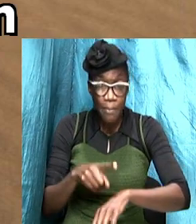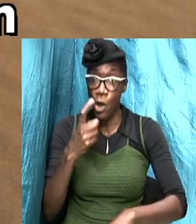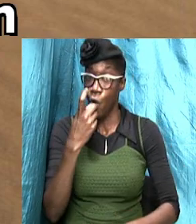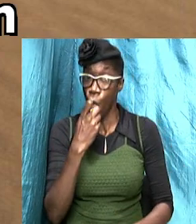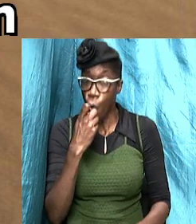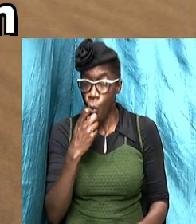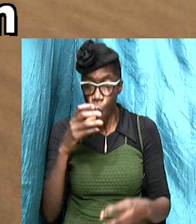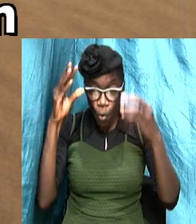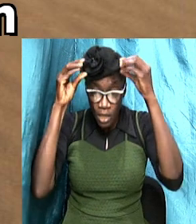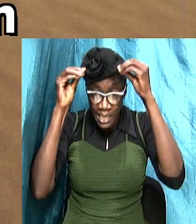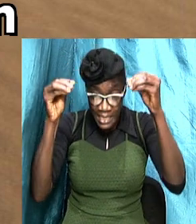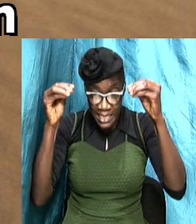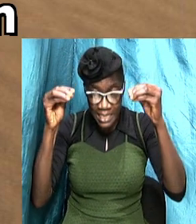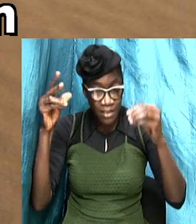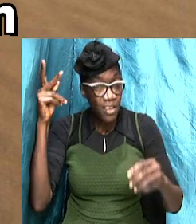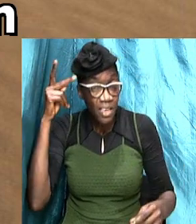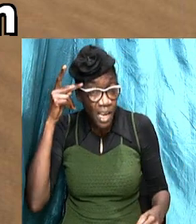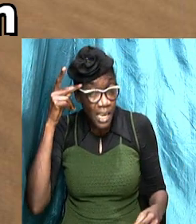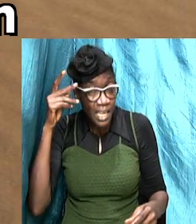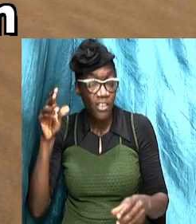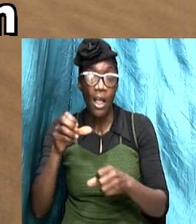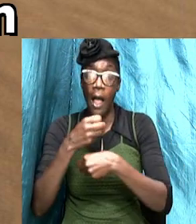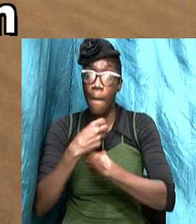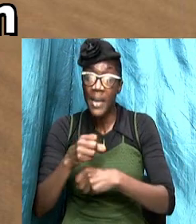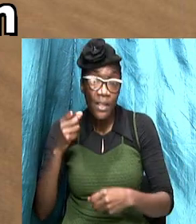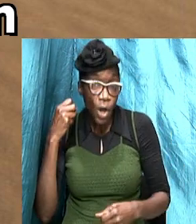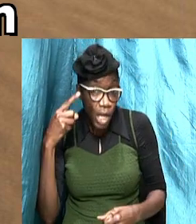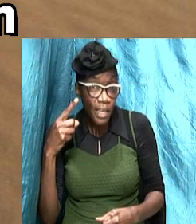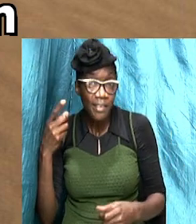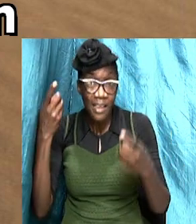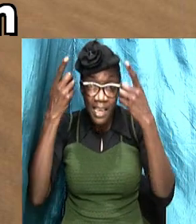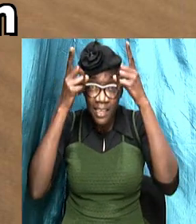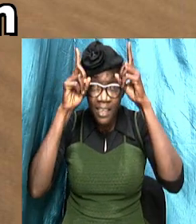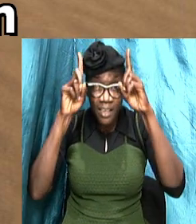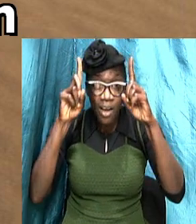teach knowledge and whom shall he make to understand doctrine